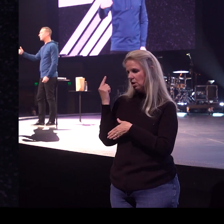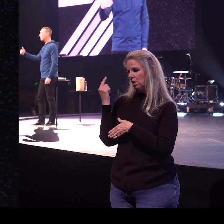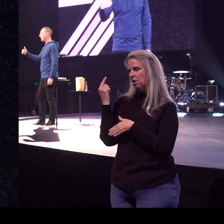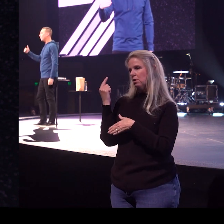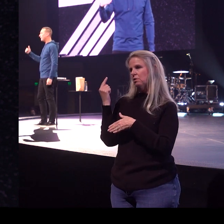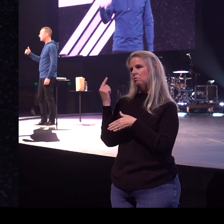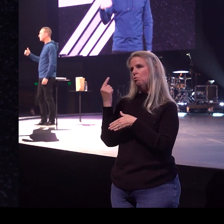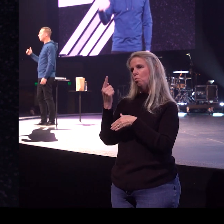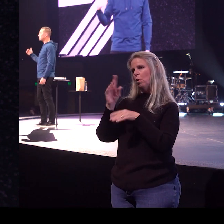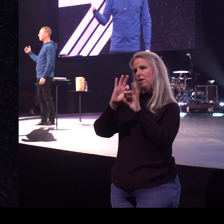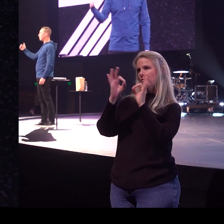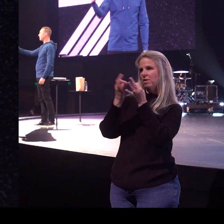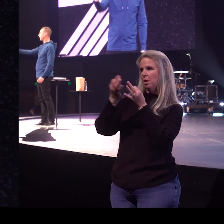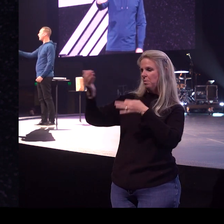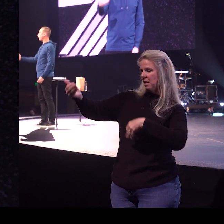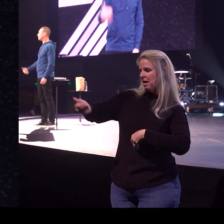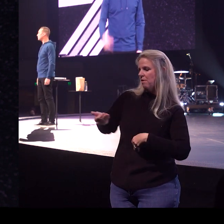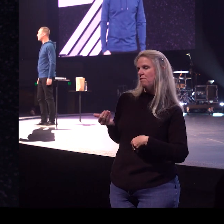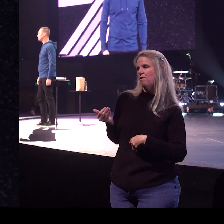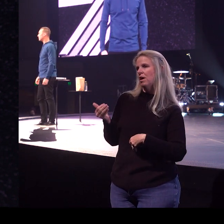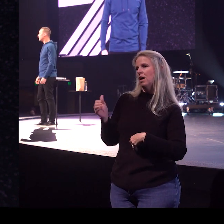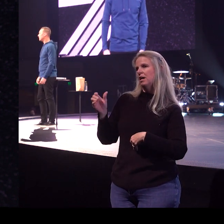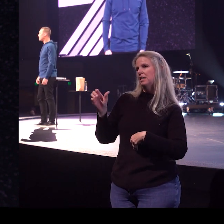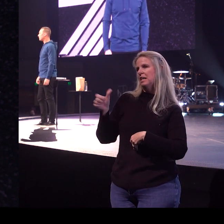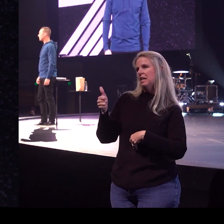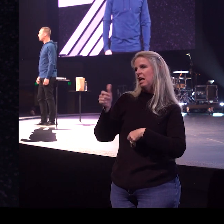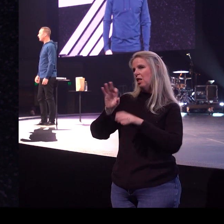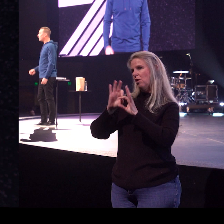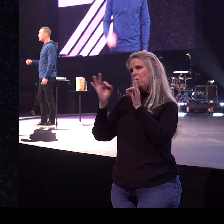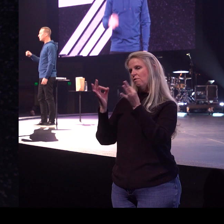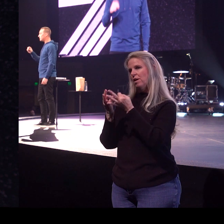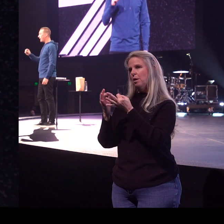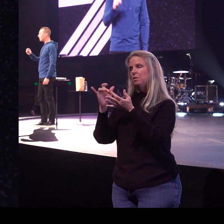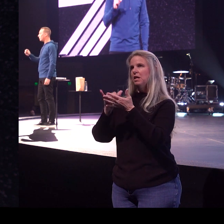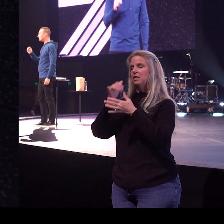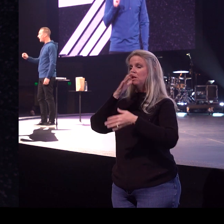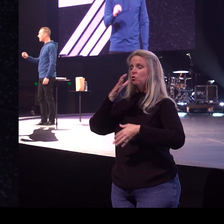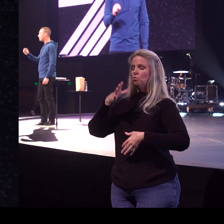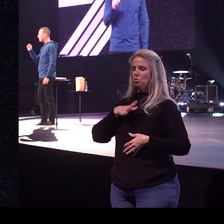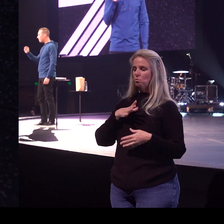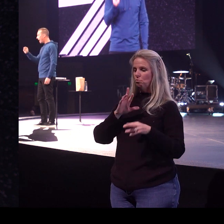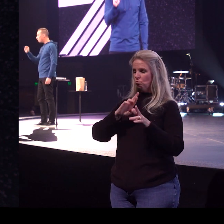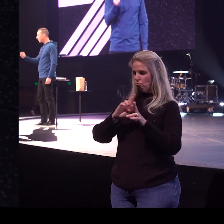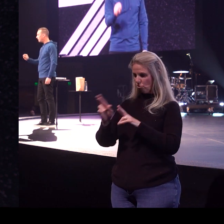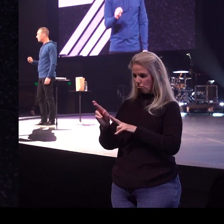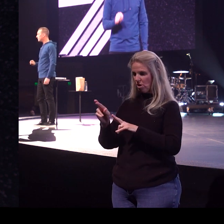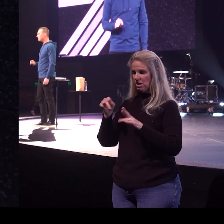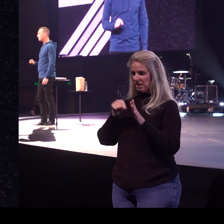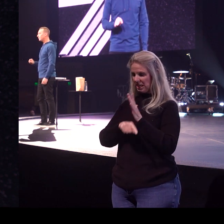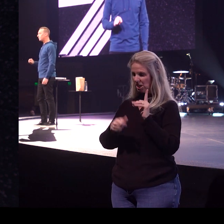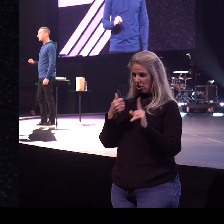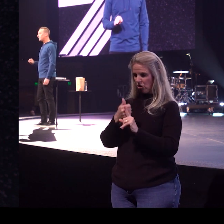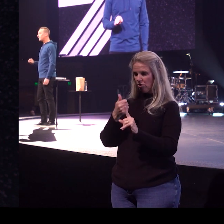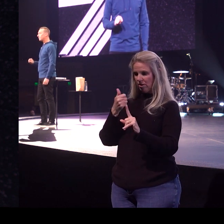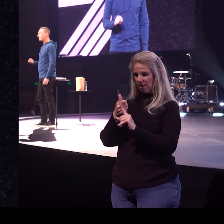family. And what they didn't know is the woman that came, she was getting ready to take her life that weekend.